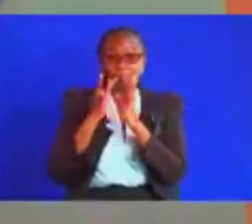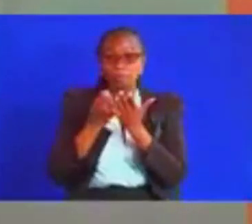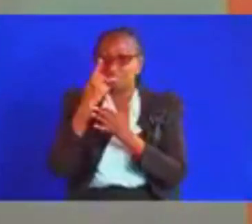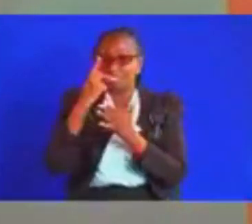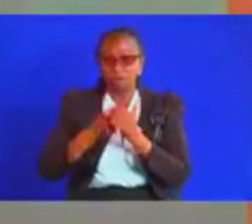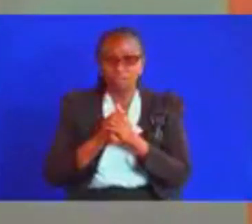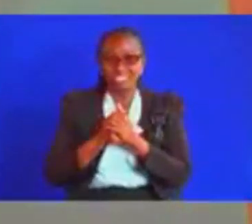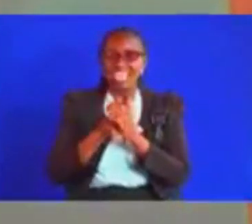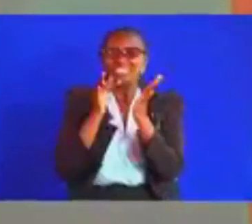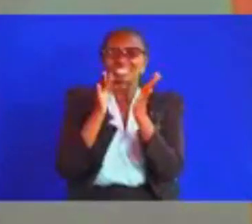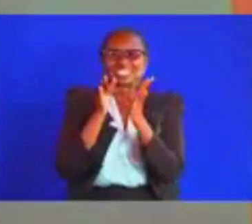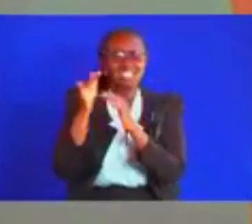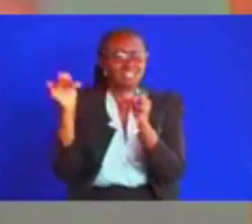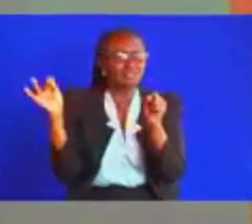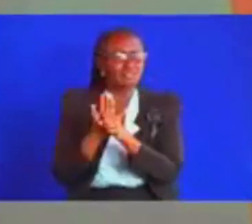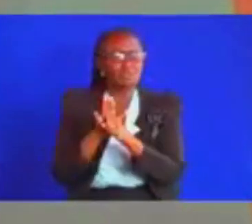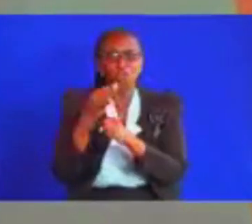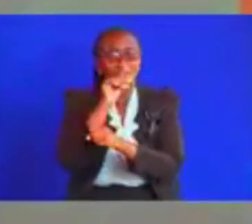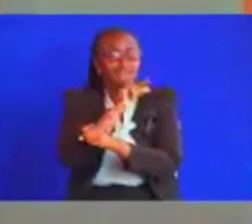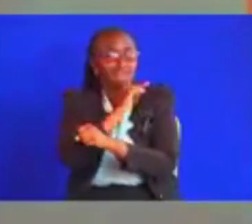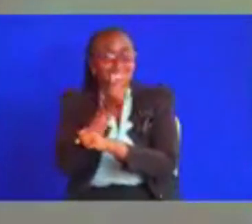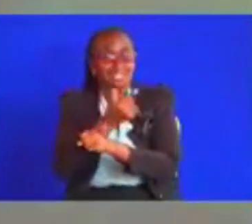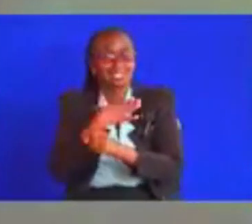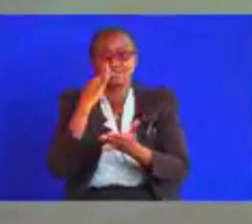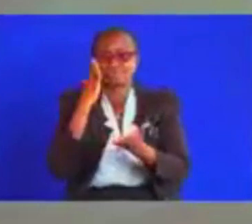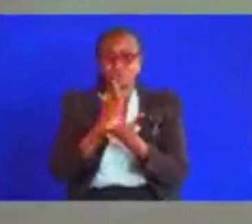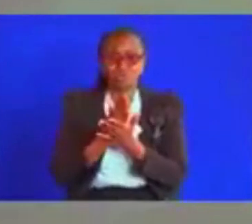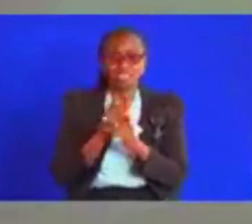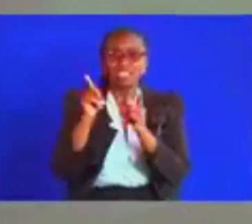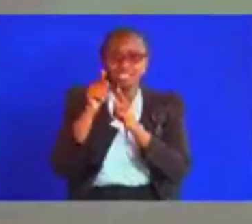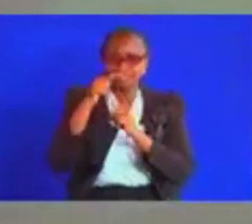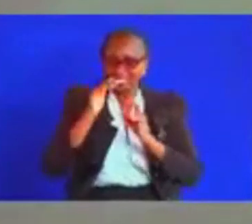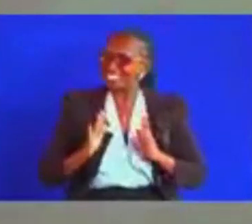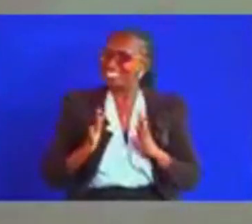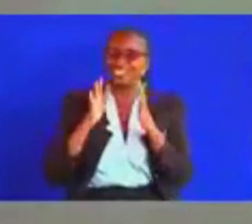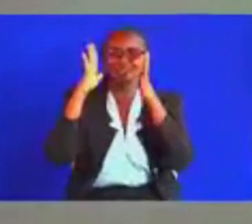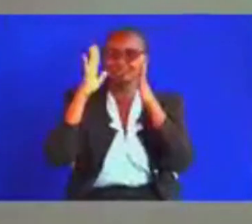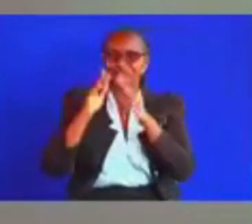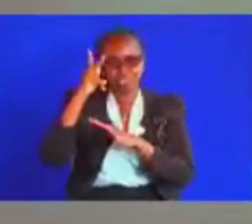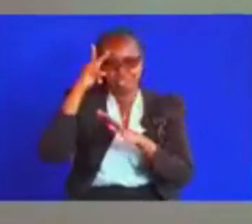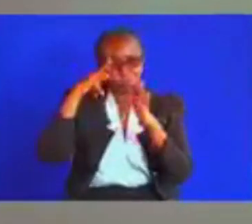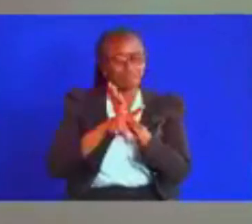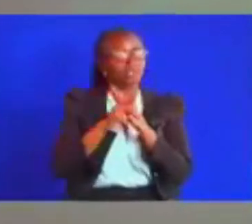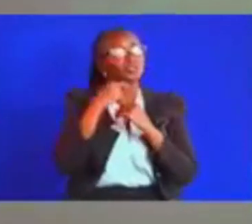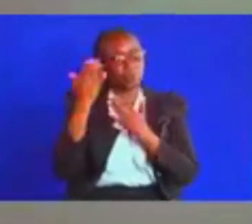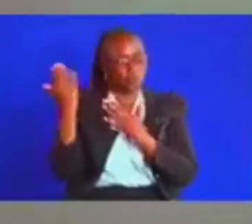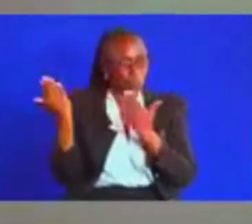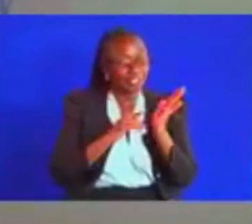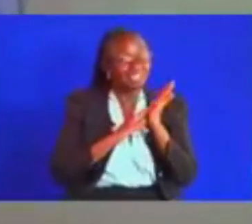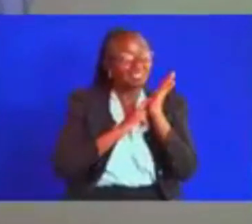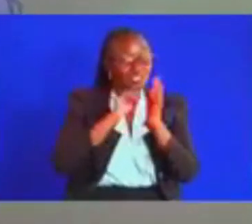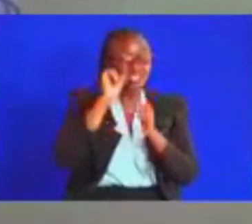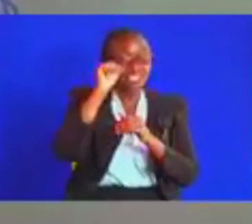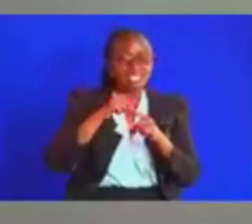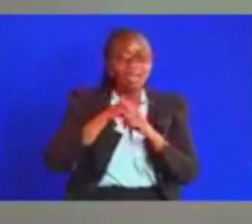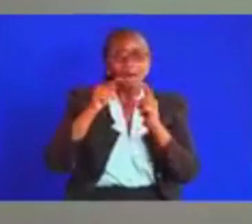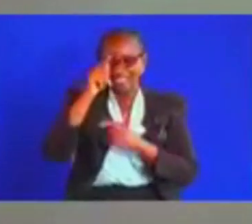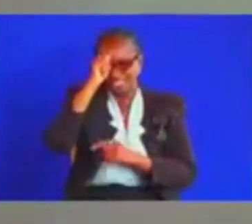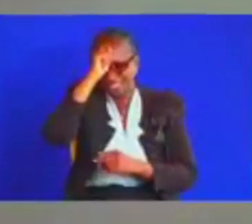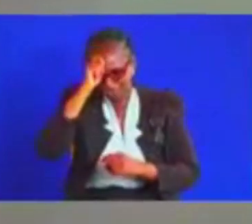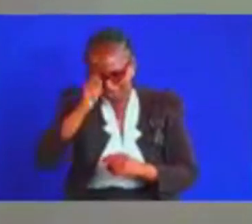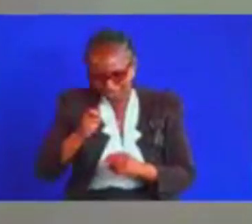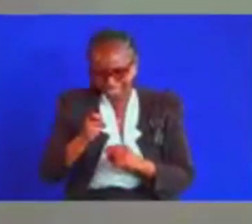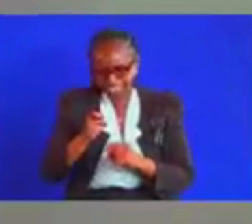full of grace and truth. So we will clap for the prophet who brought us that revelation, but now respectfully edit